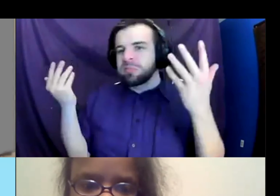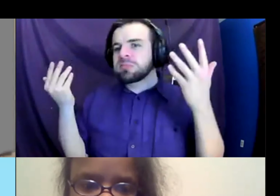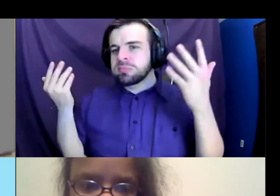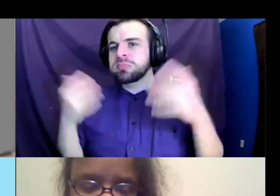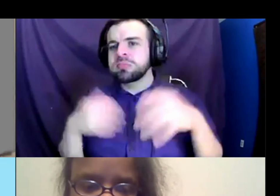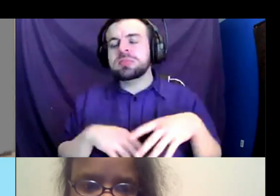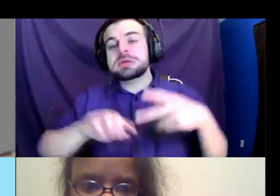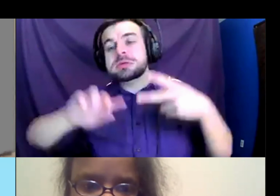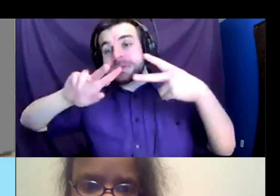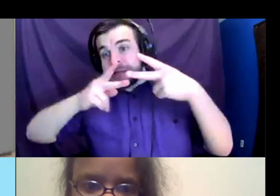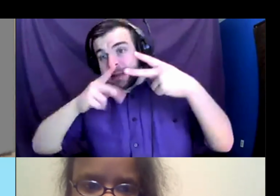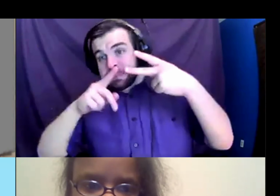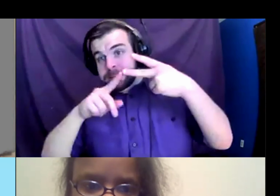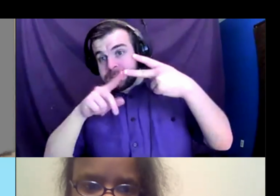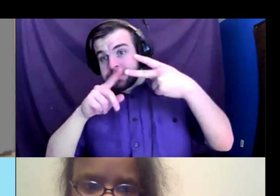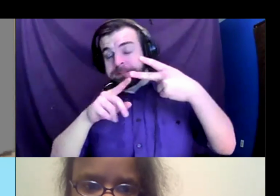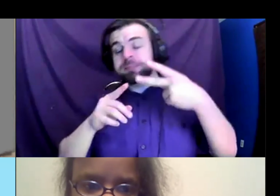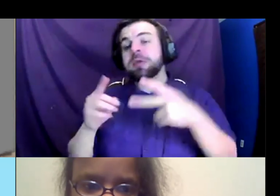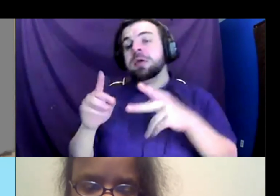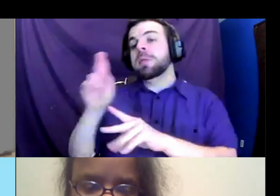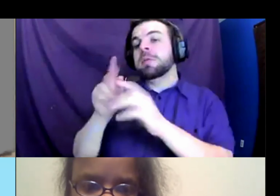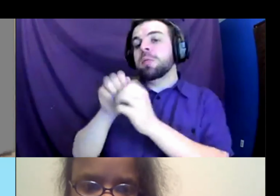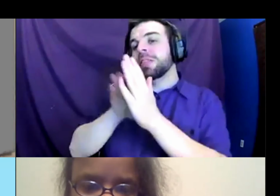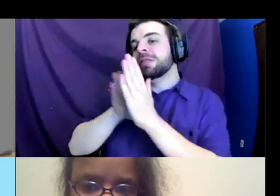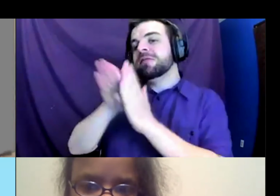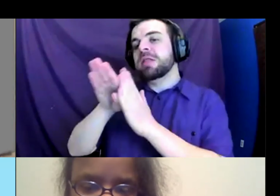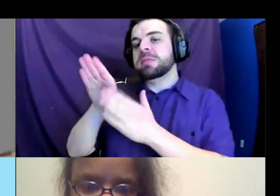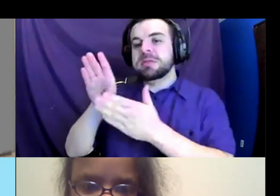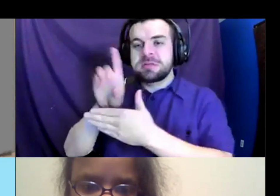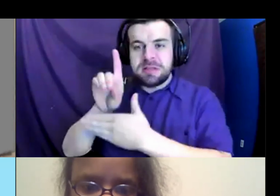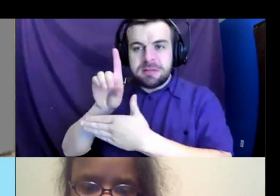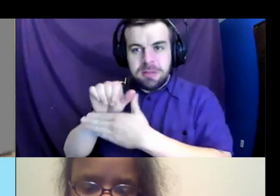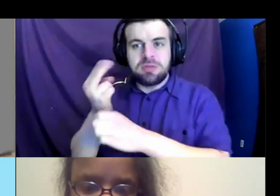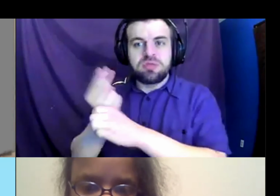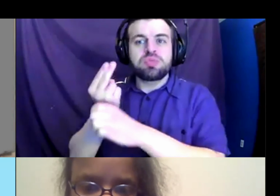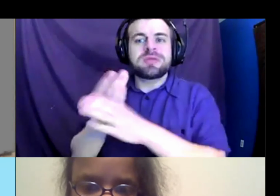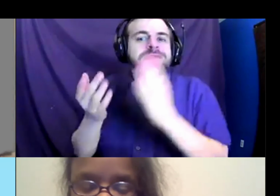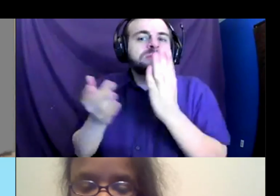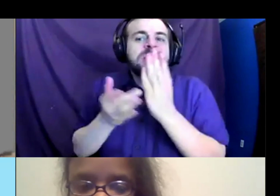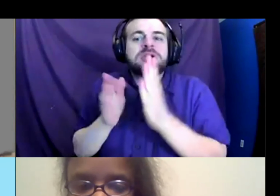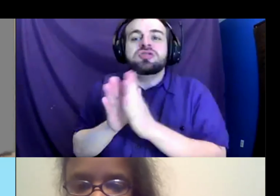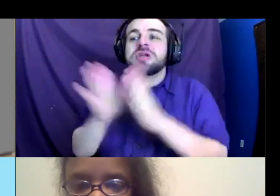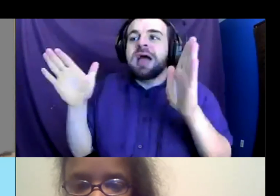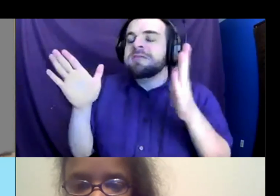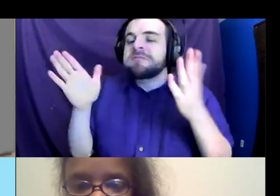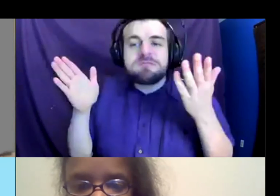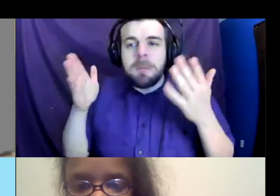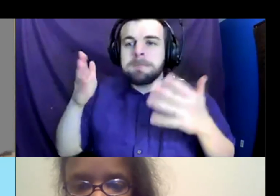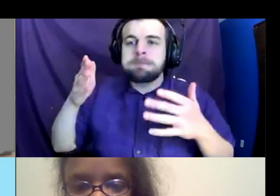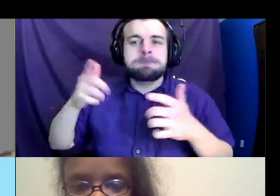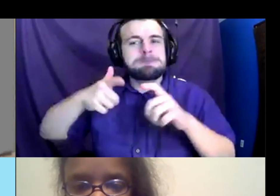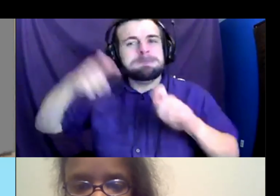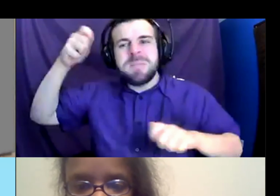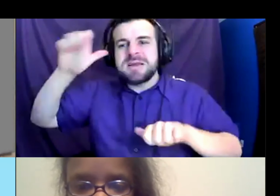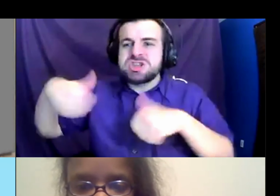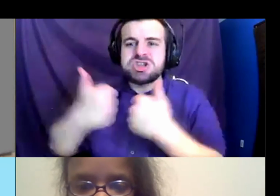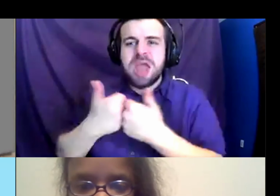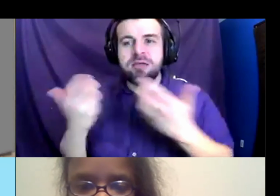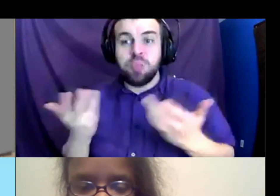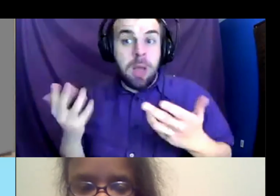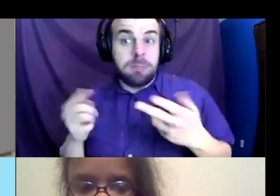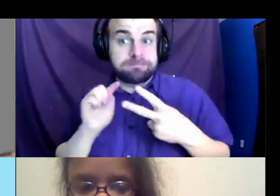to people with developmental disabilities using technology in their life? And so we put some